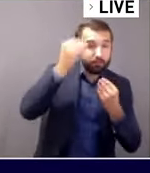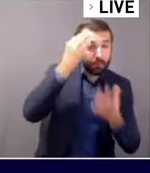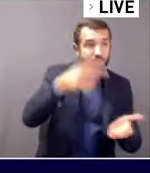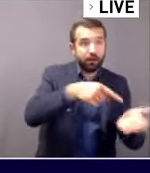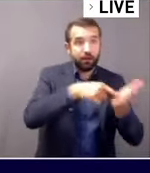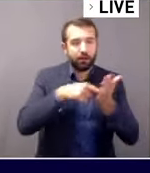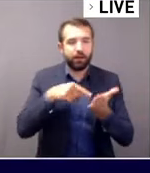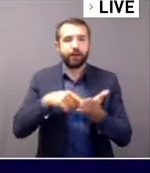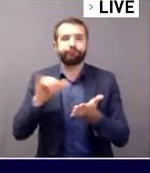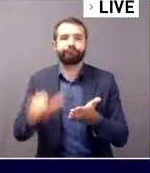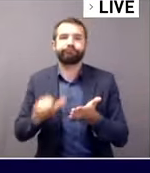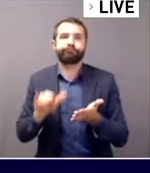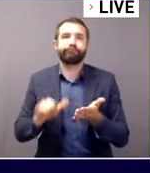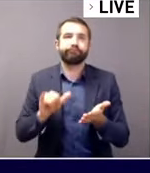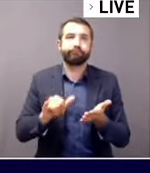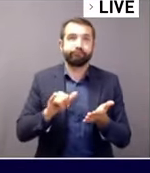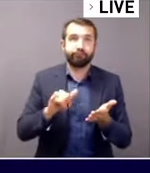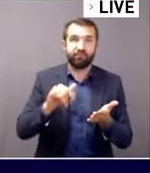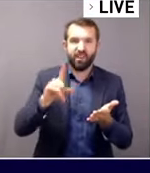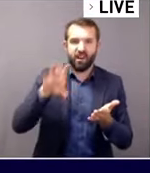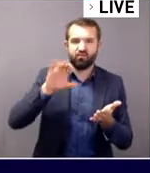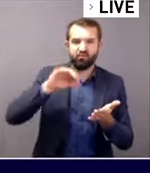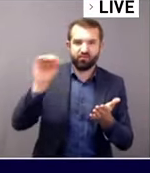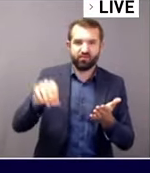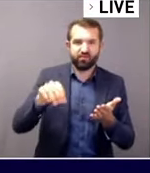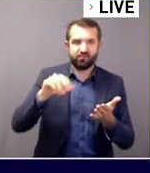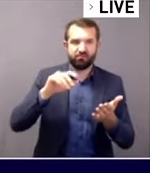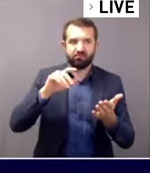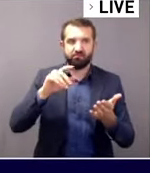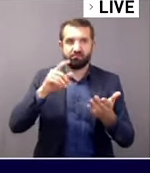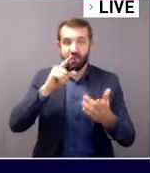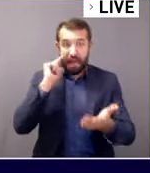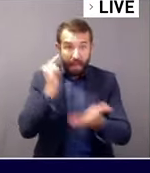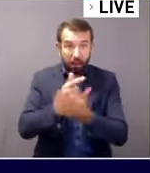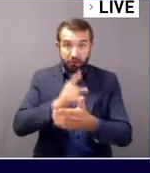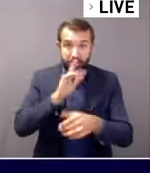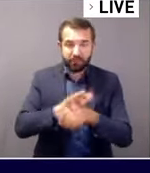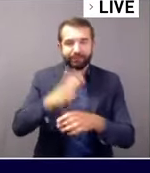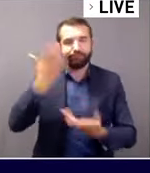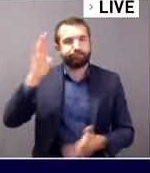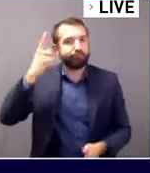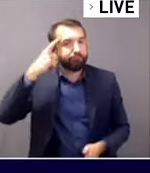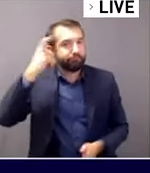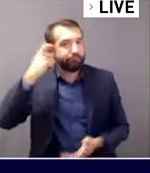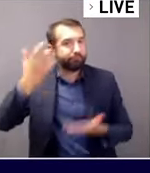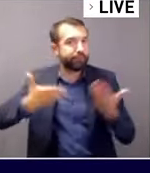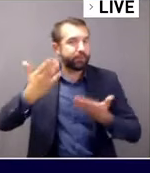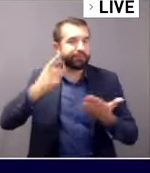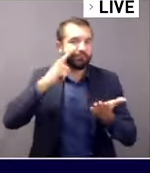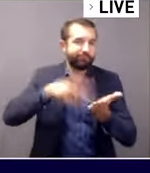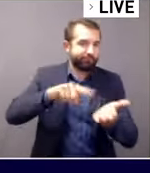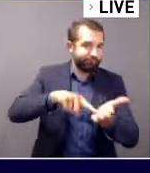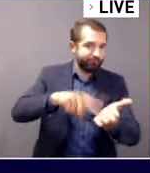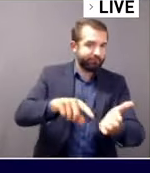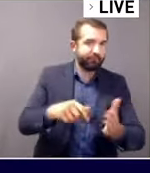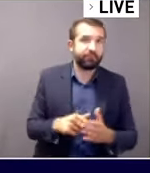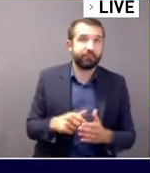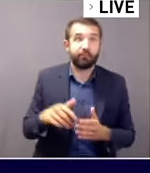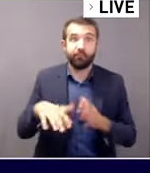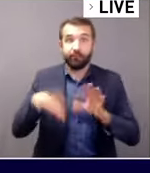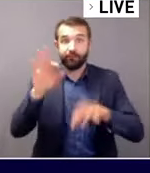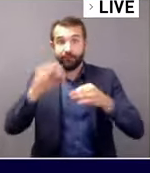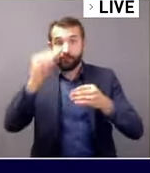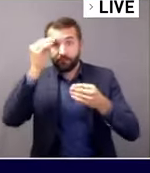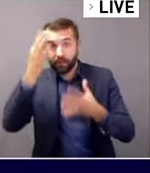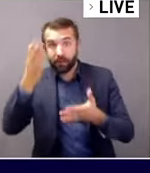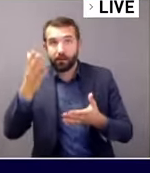certainty in these situations, but that's how epidemiology sort of backs into what we believe to be the strongest